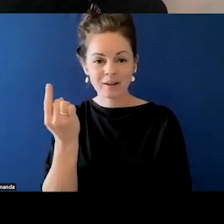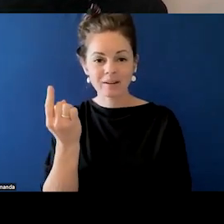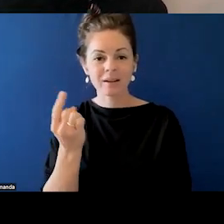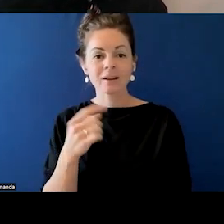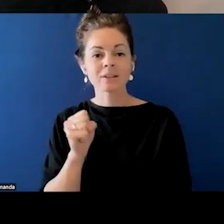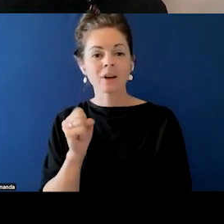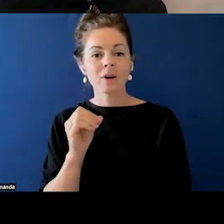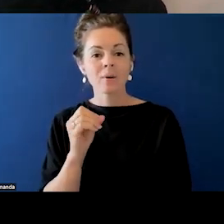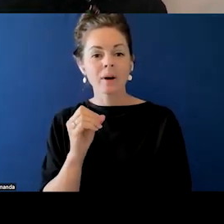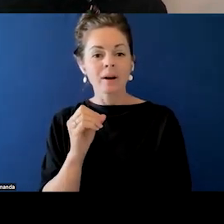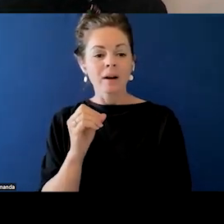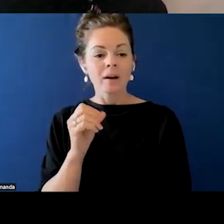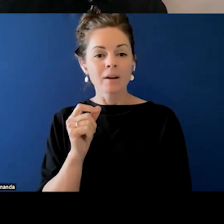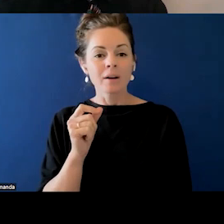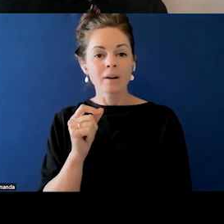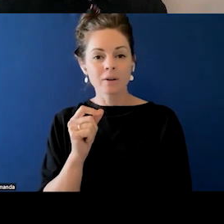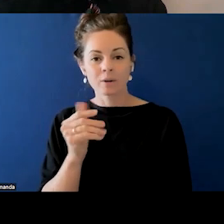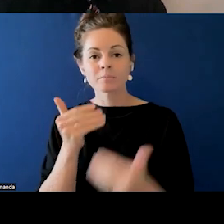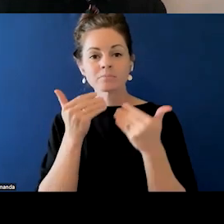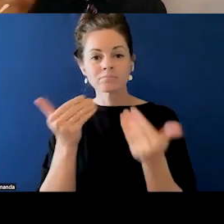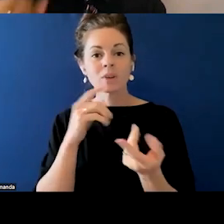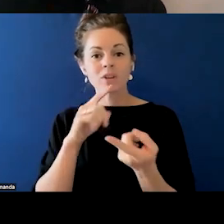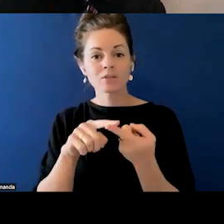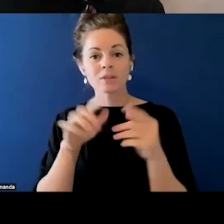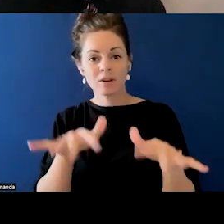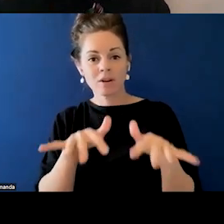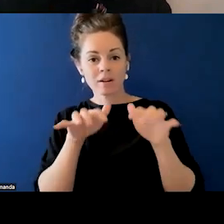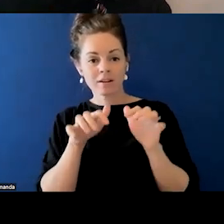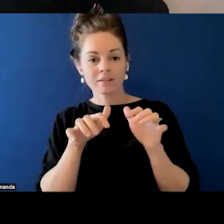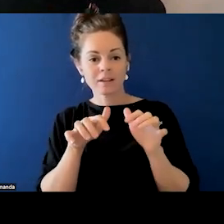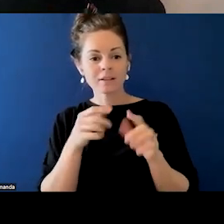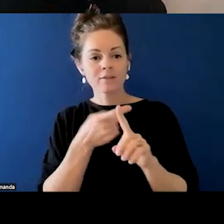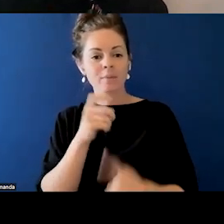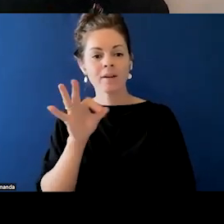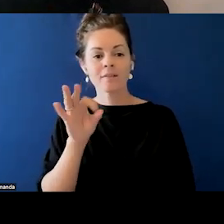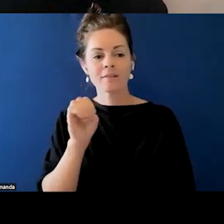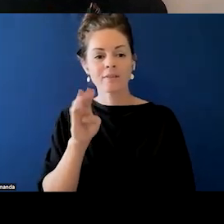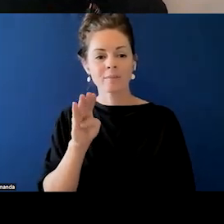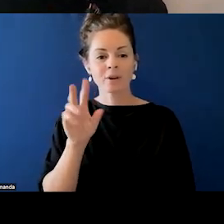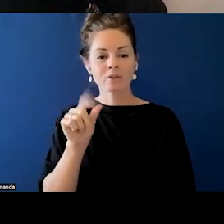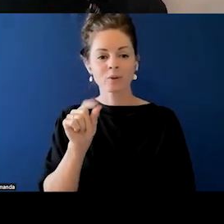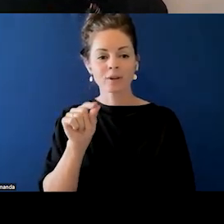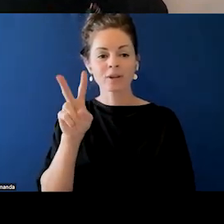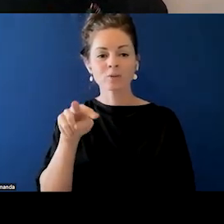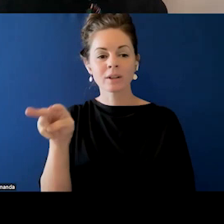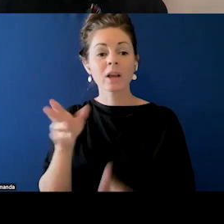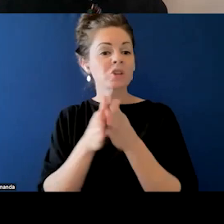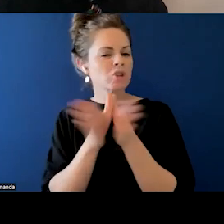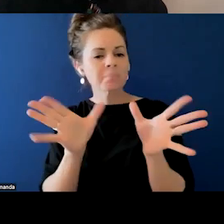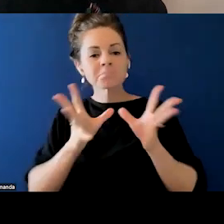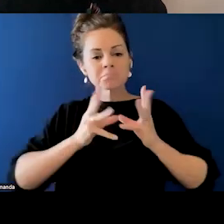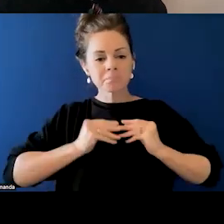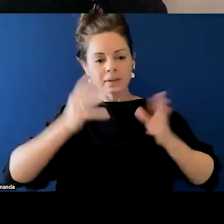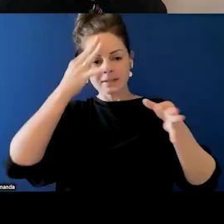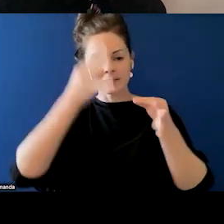this out there to the audience. And this comes from the vault out of February of 2022. And it's generally accepted that the